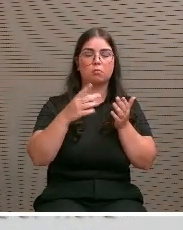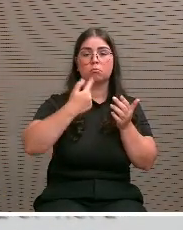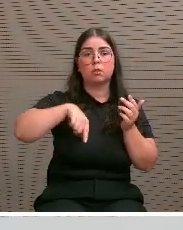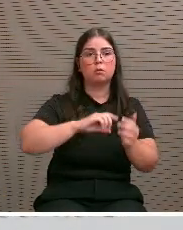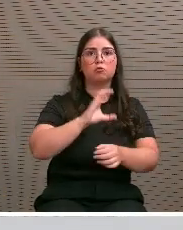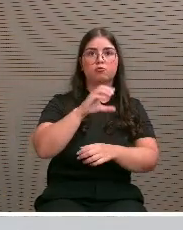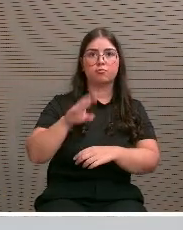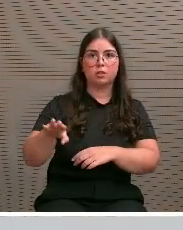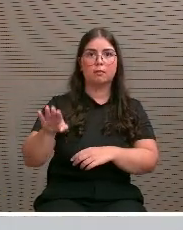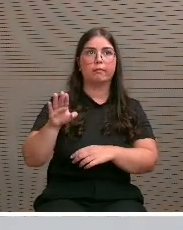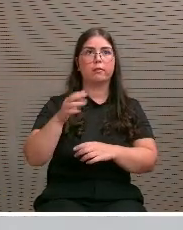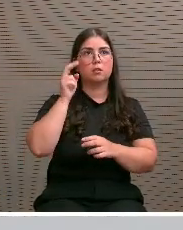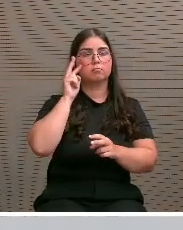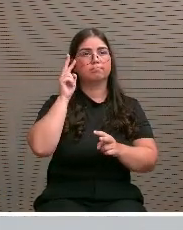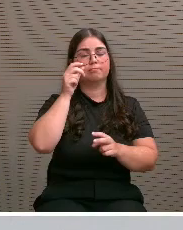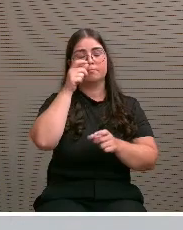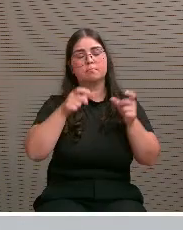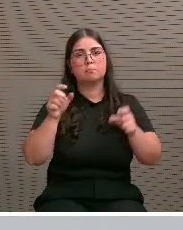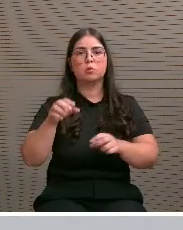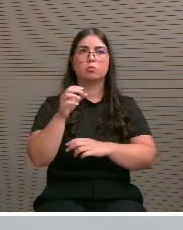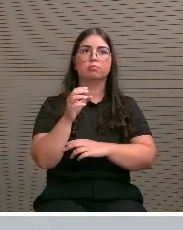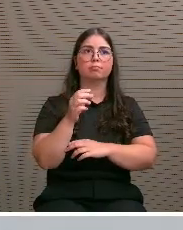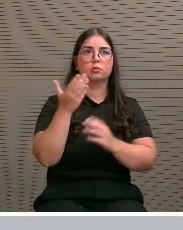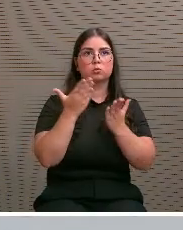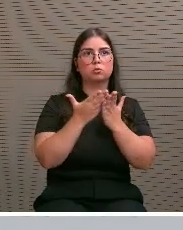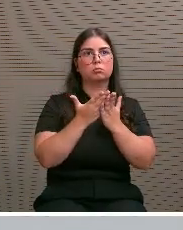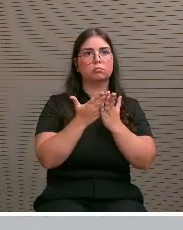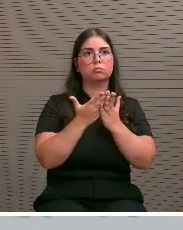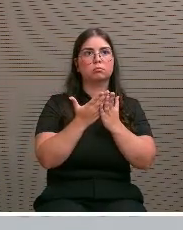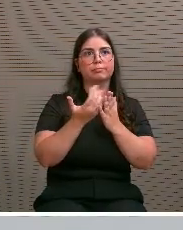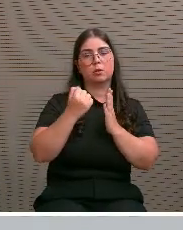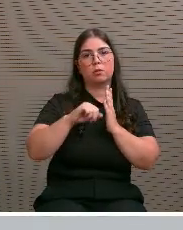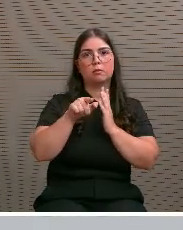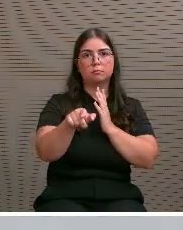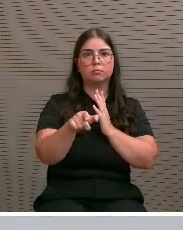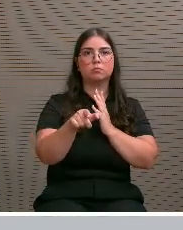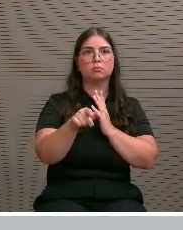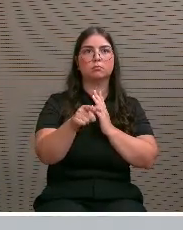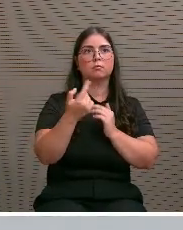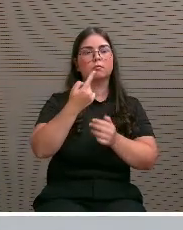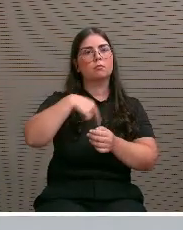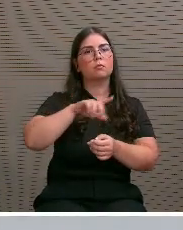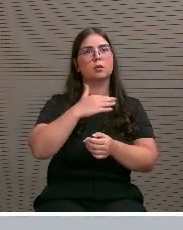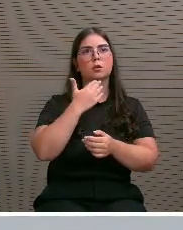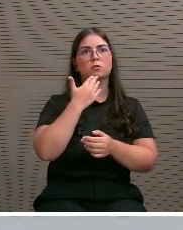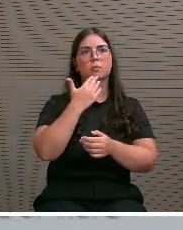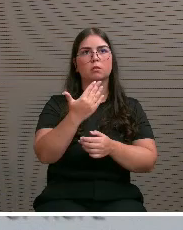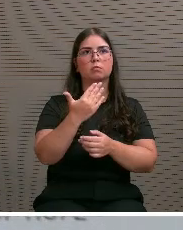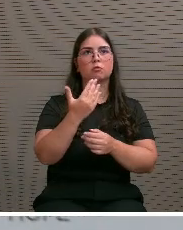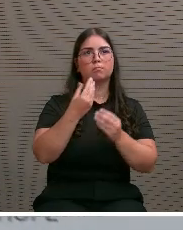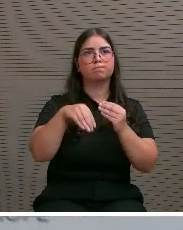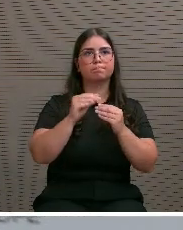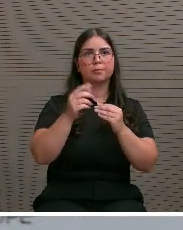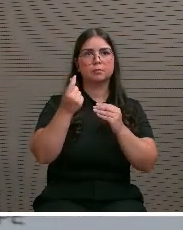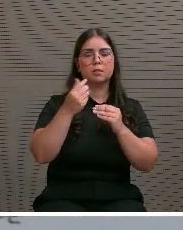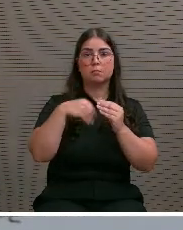when I write a grant, I cannot include a line item for advertising so that I can go out and show how good my